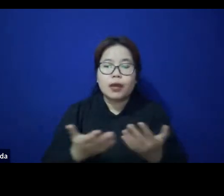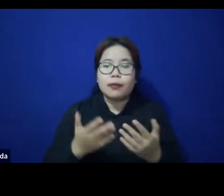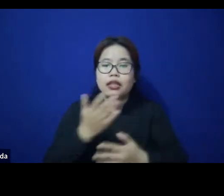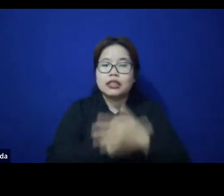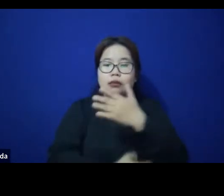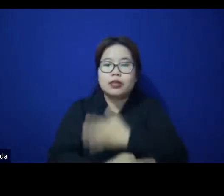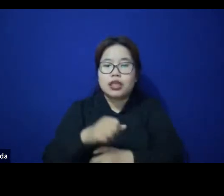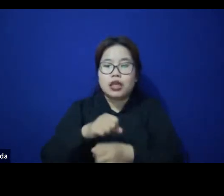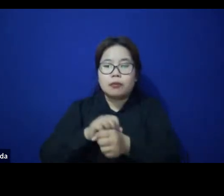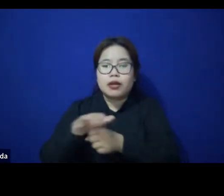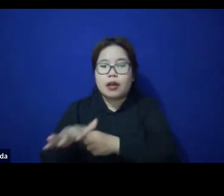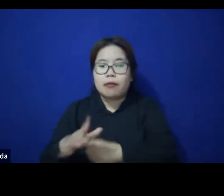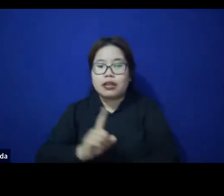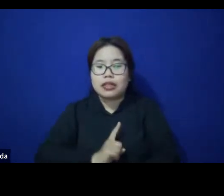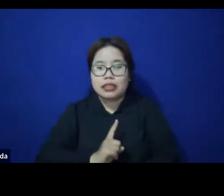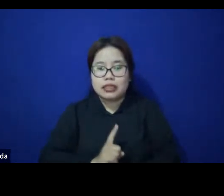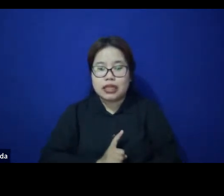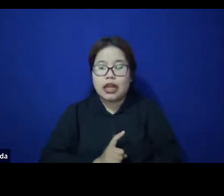she